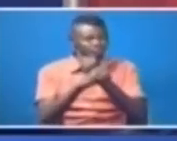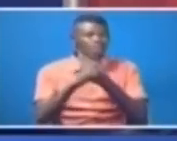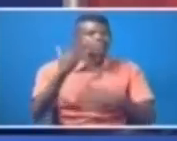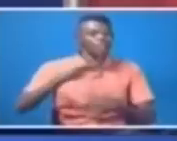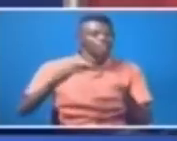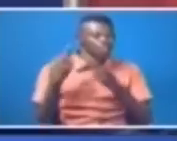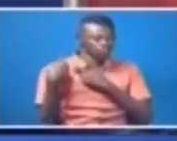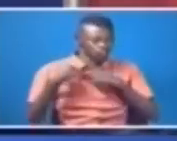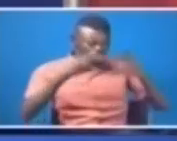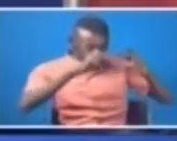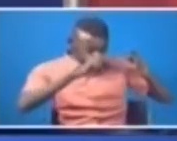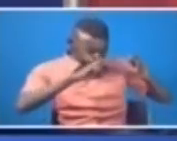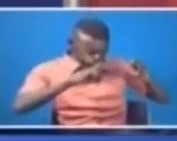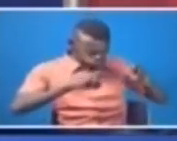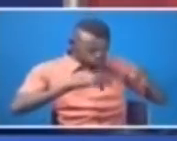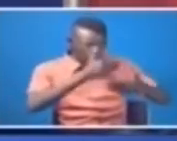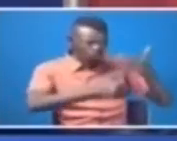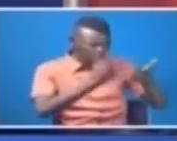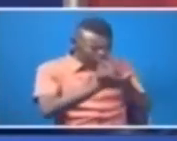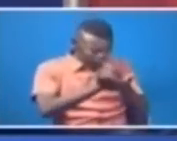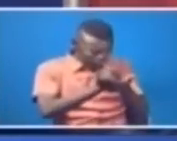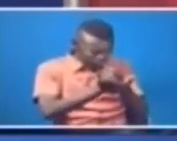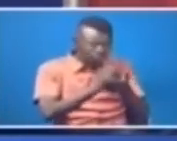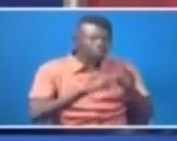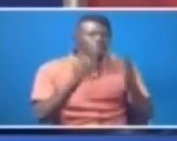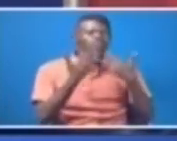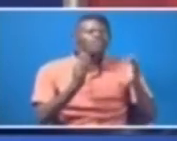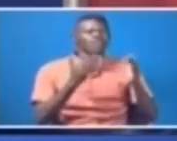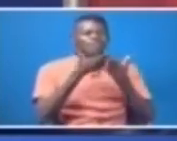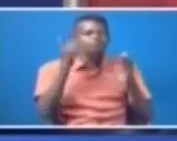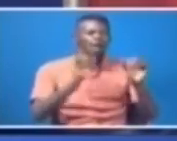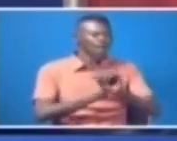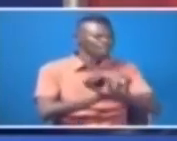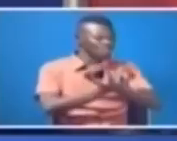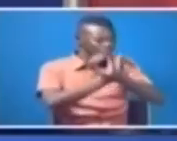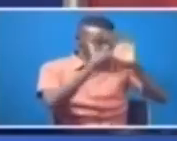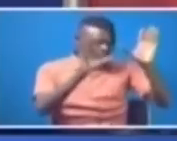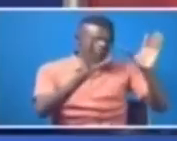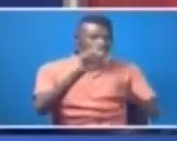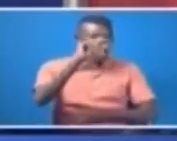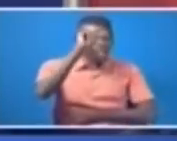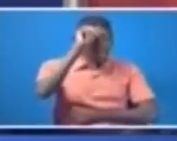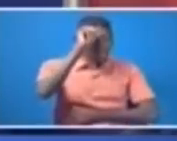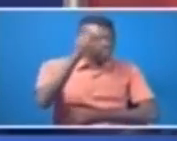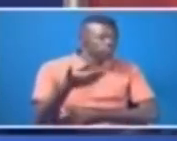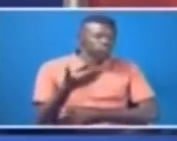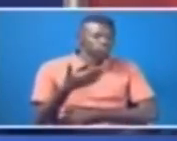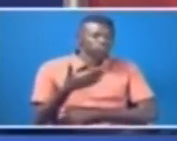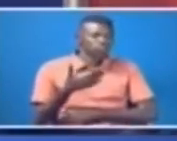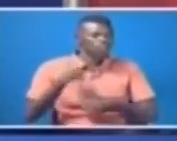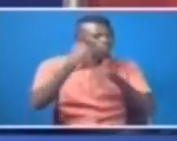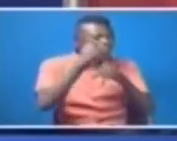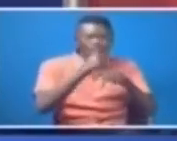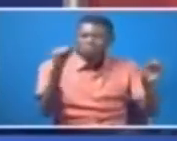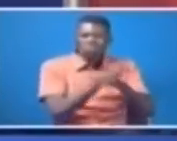process after it is complete. So I think there needs to be clarity that the government cannot go unless it